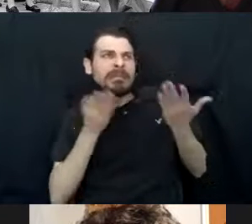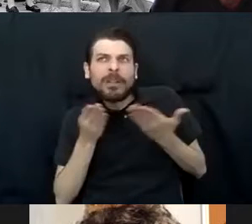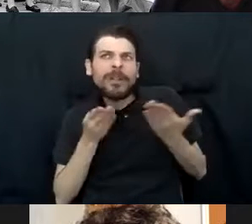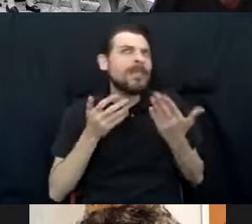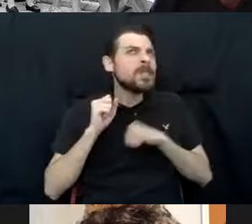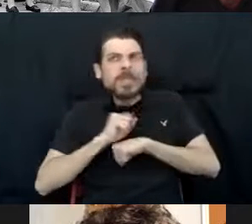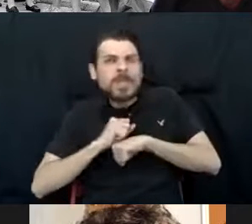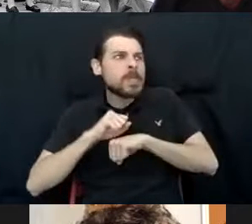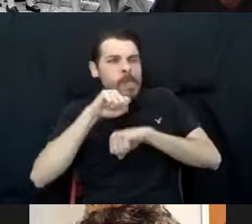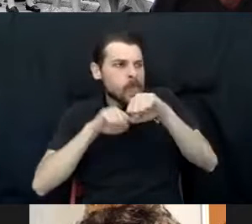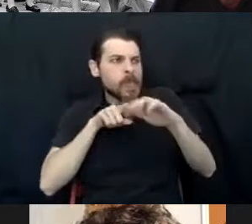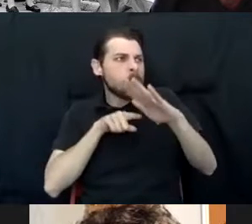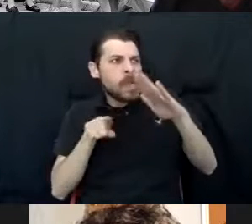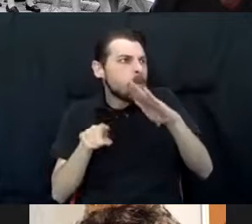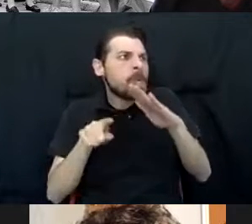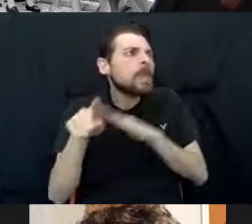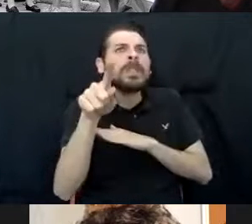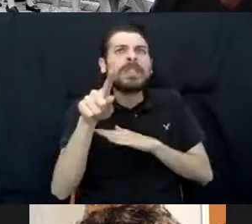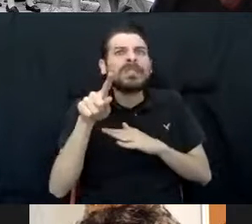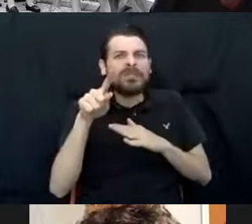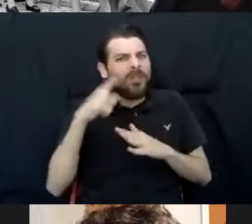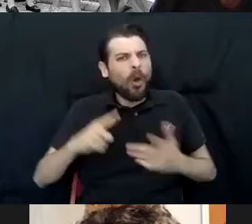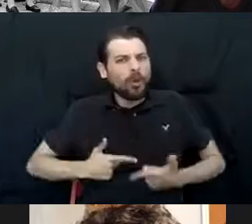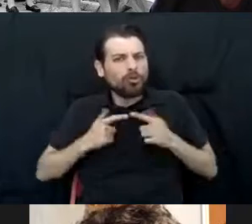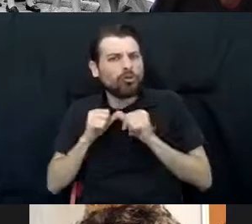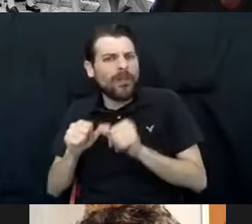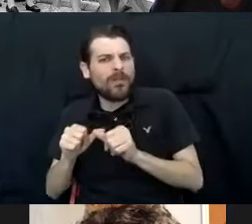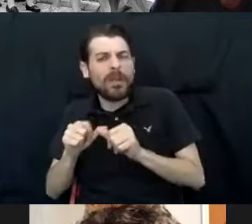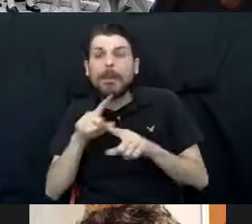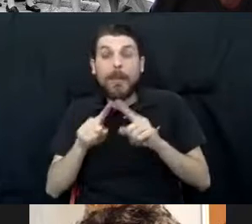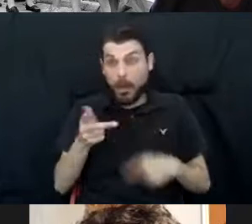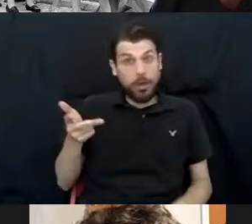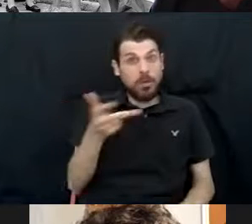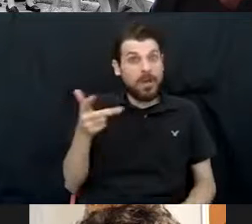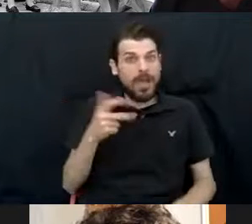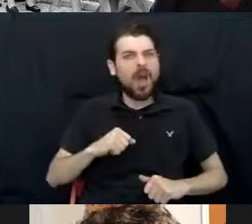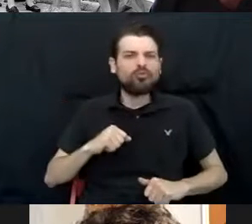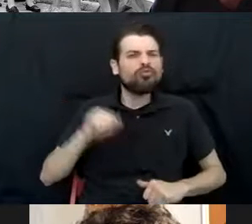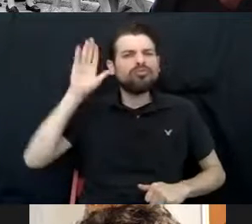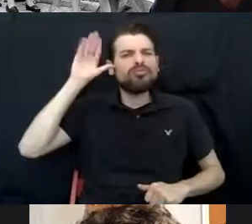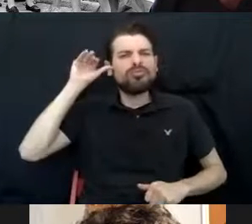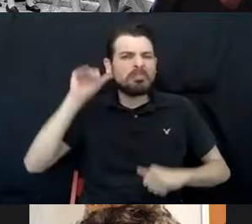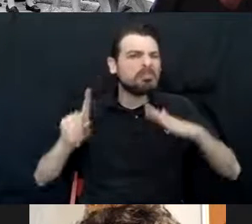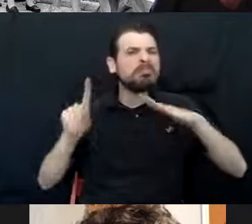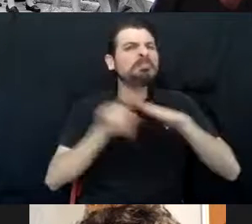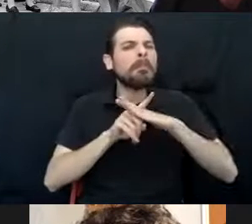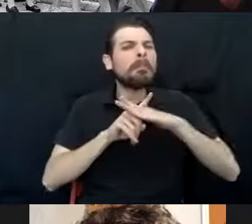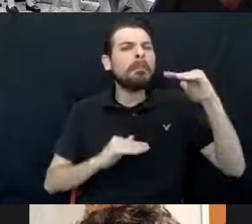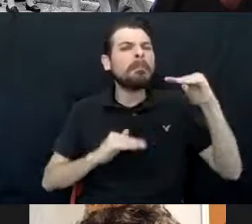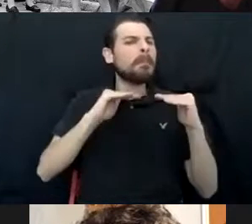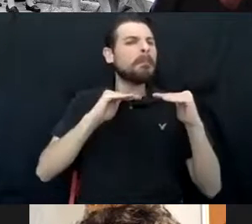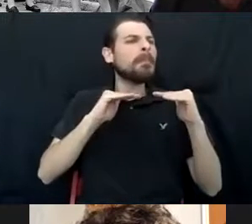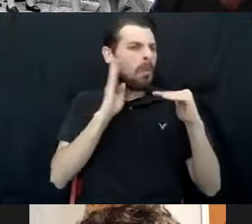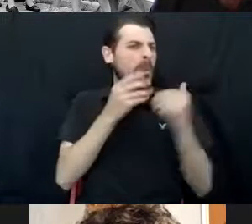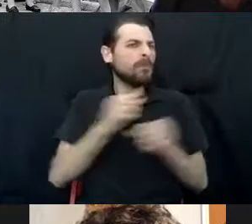found a way to rise above the submission and attempted to reside in the world as free